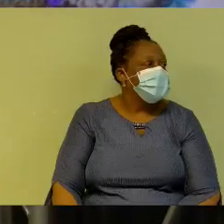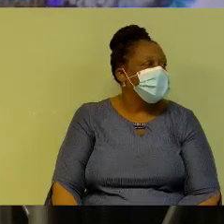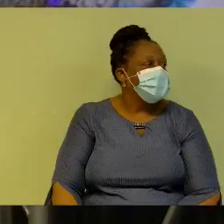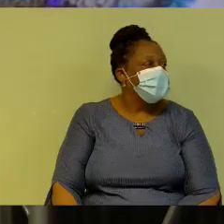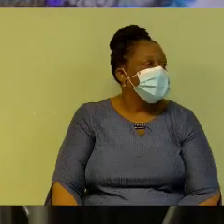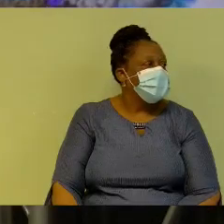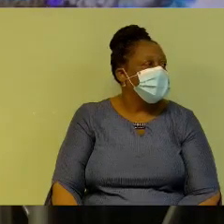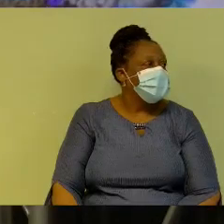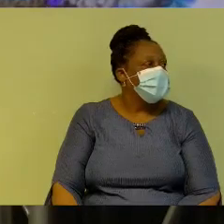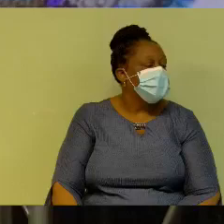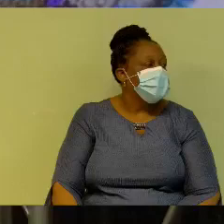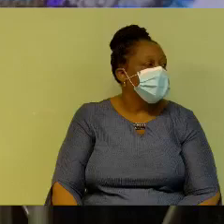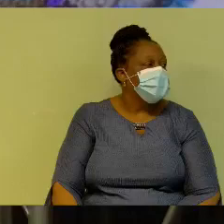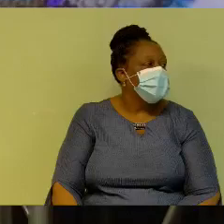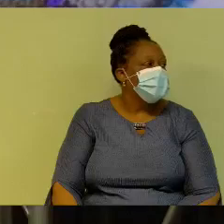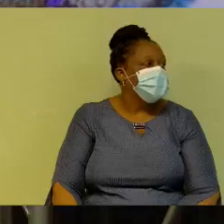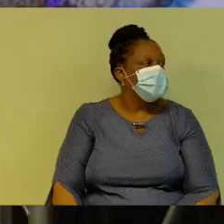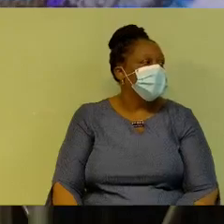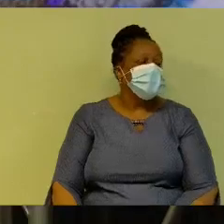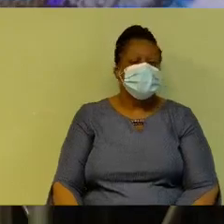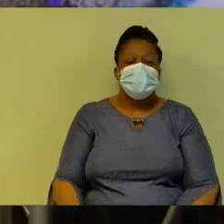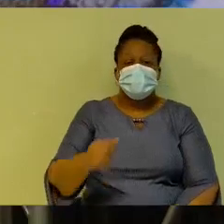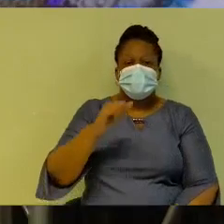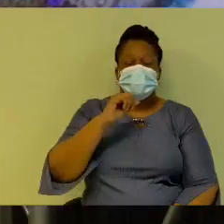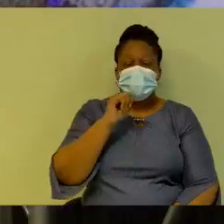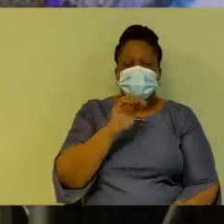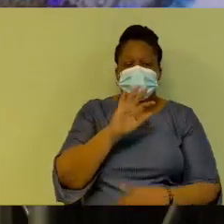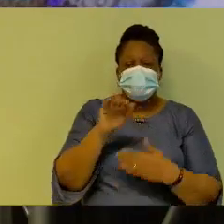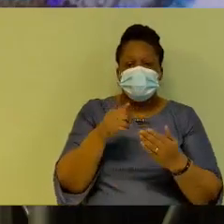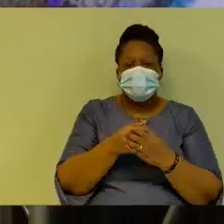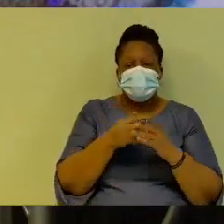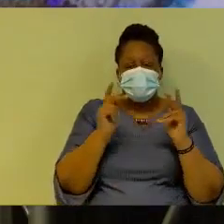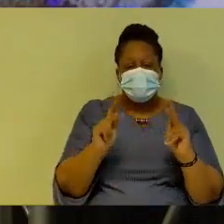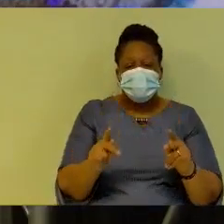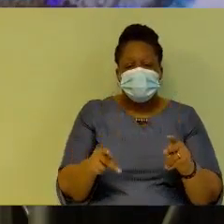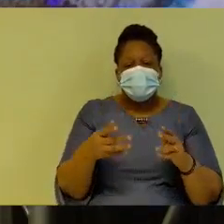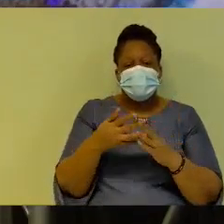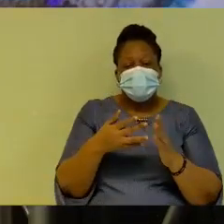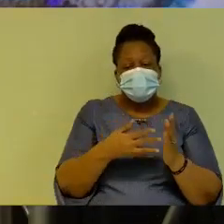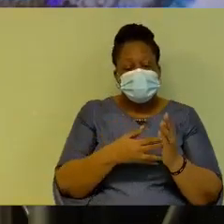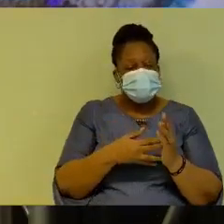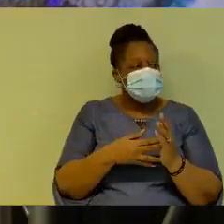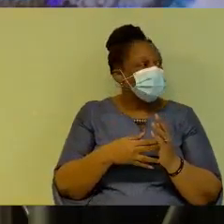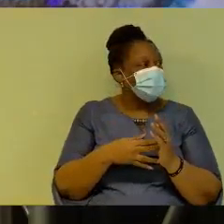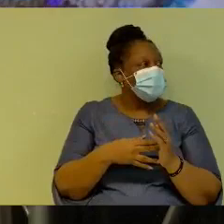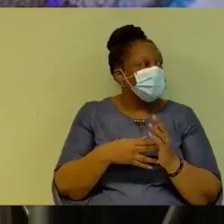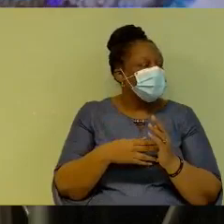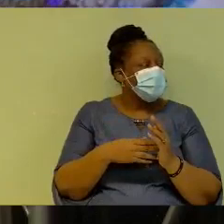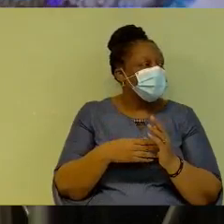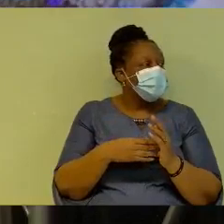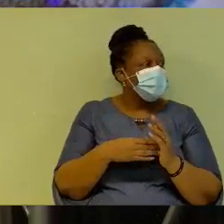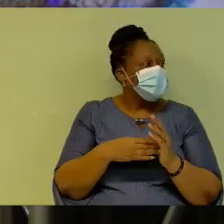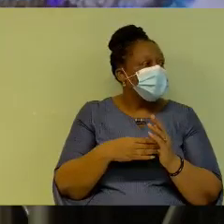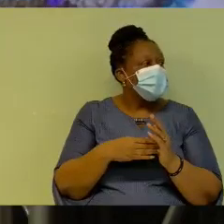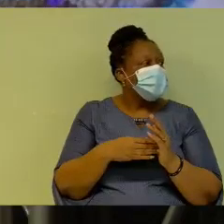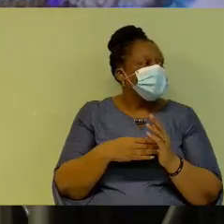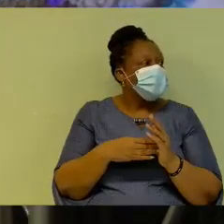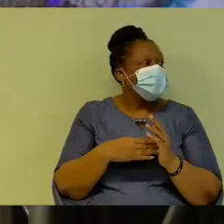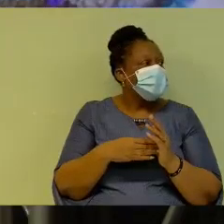not all quarantine persons were tested before their release. So this aspect of the question sort